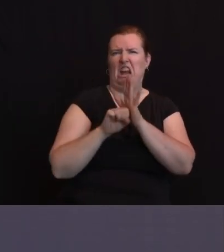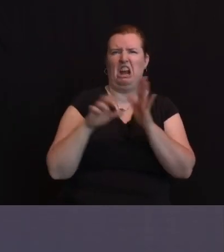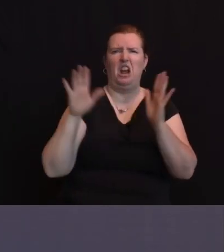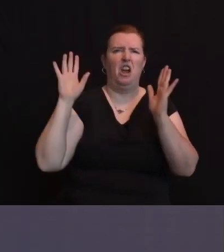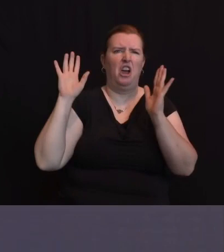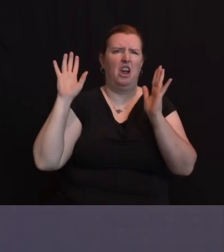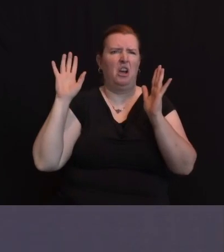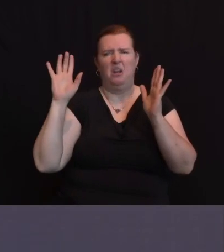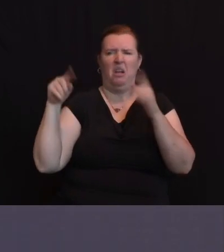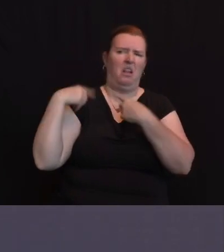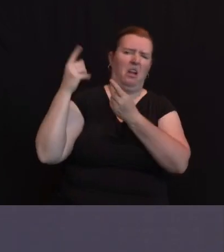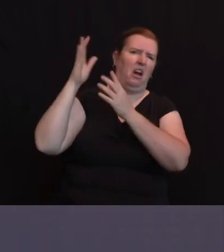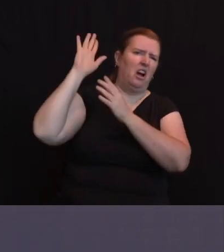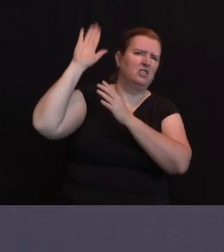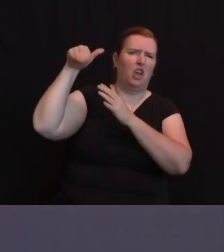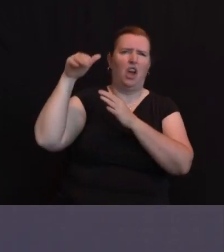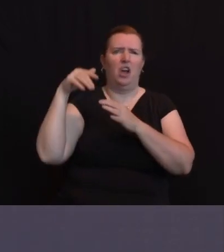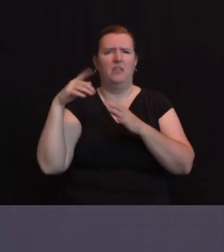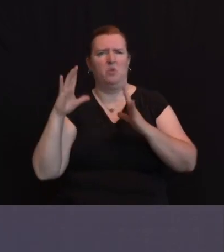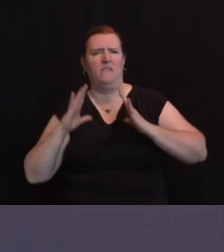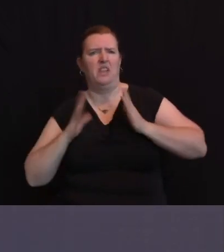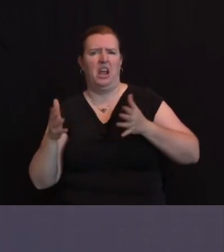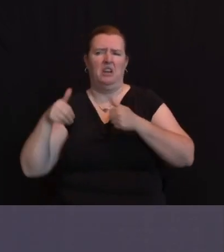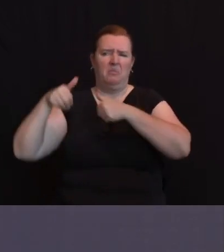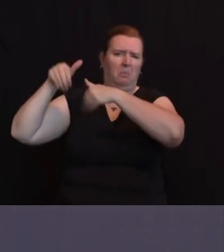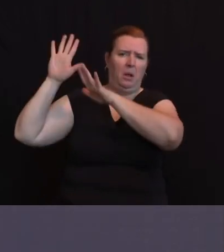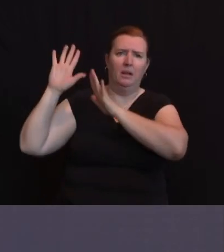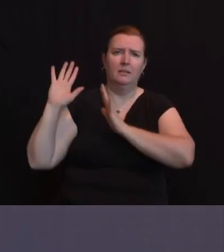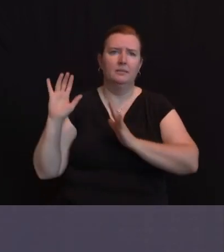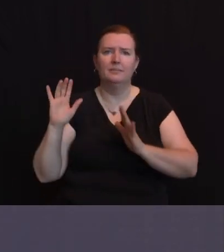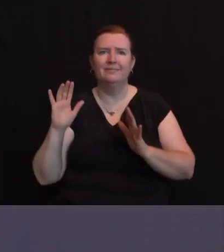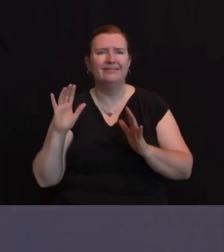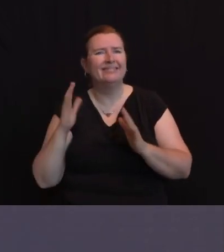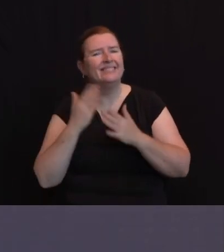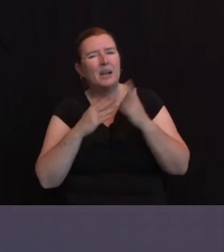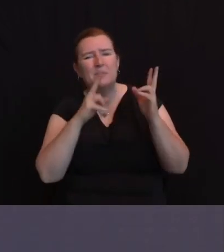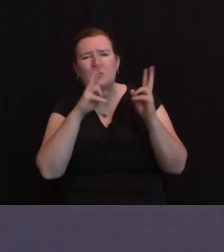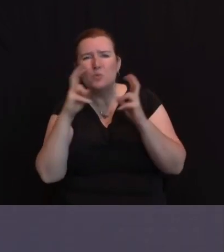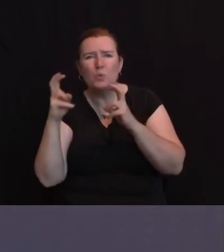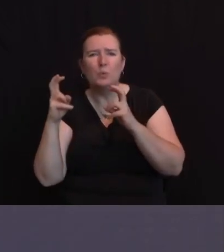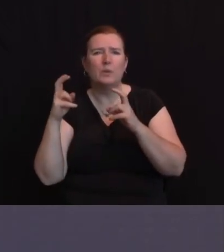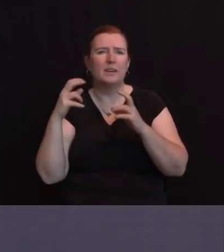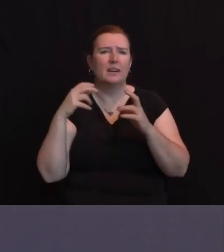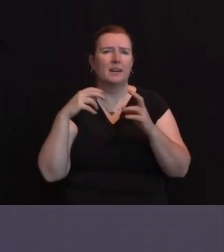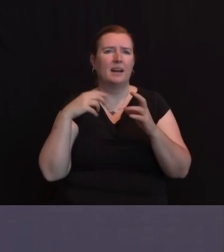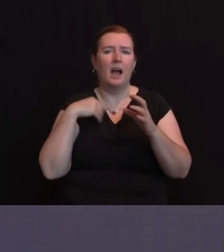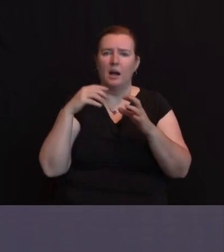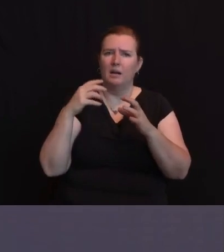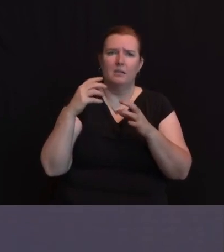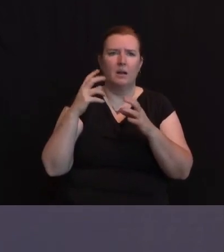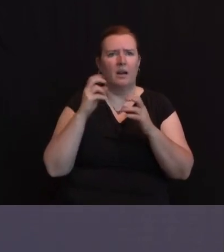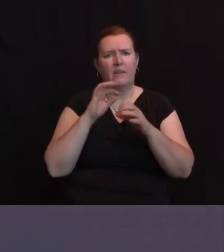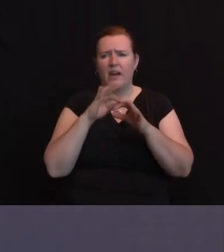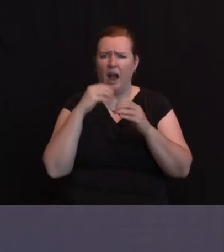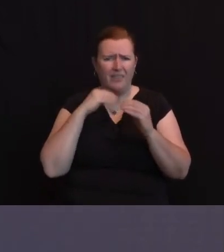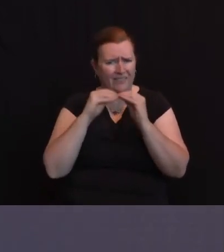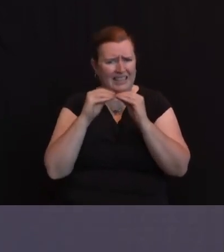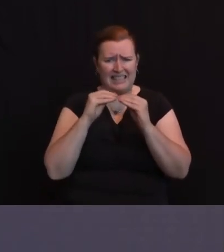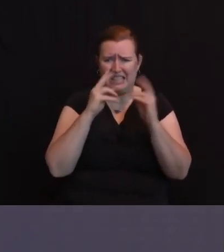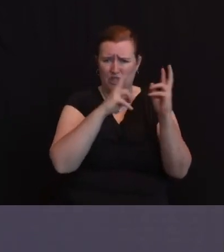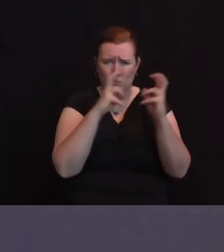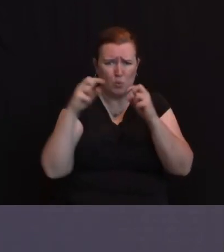got some issues, by the way, in part that I got elected to fix and we were on our way to fixing. We got that taken care of. That's not the